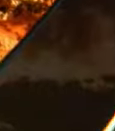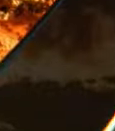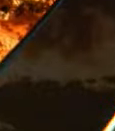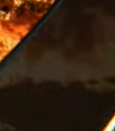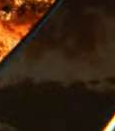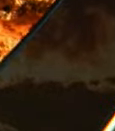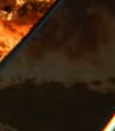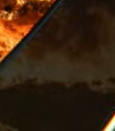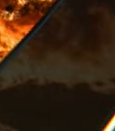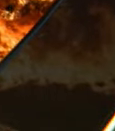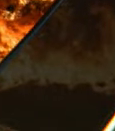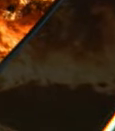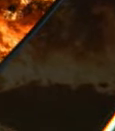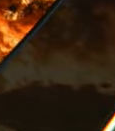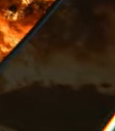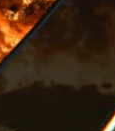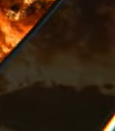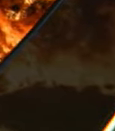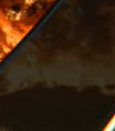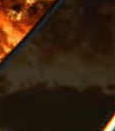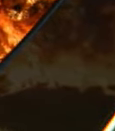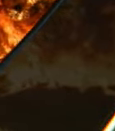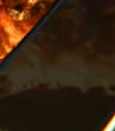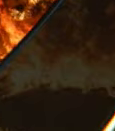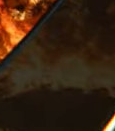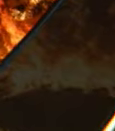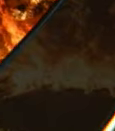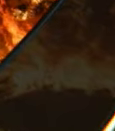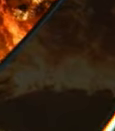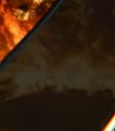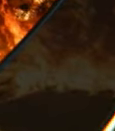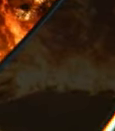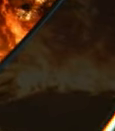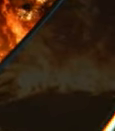Moving on still, travel warnings issued over Australia blaze.